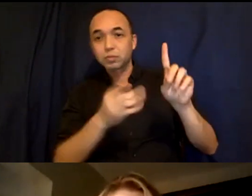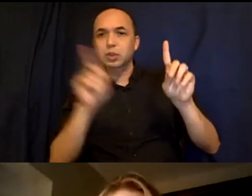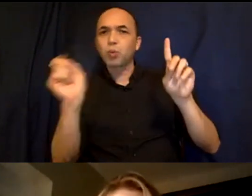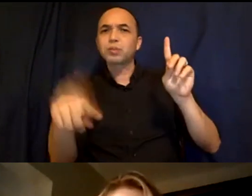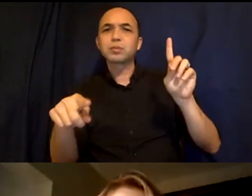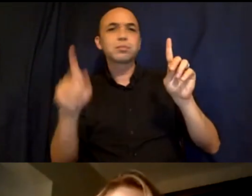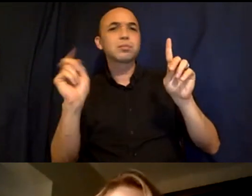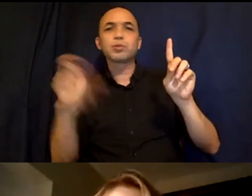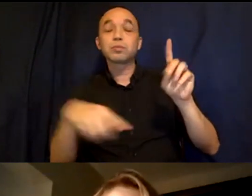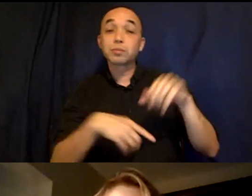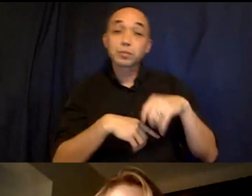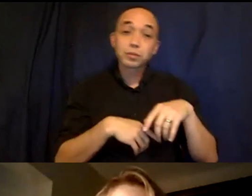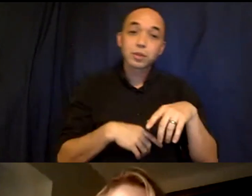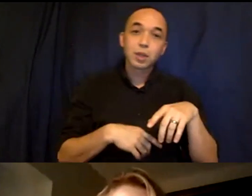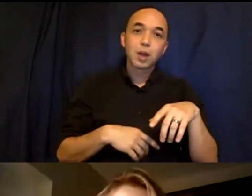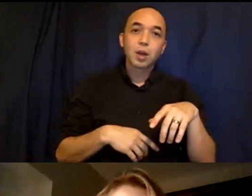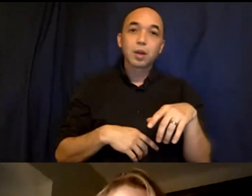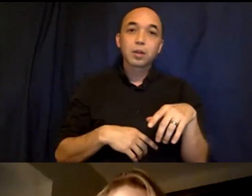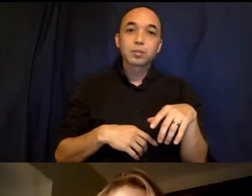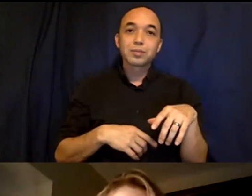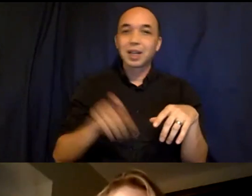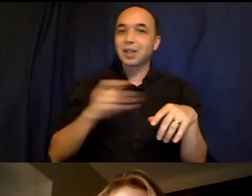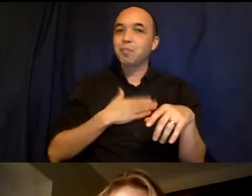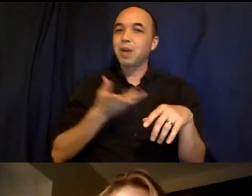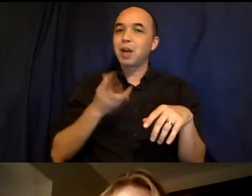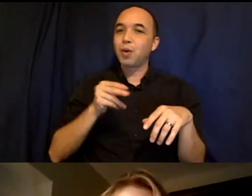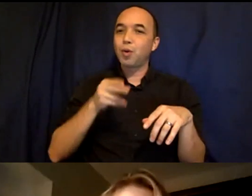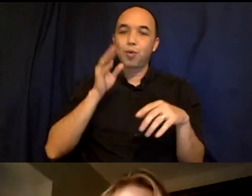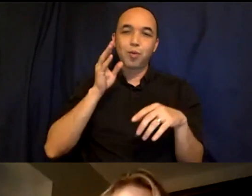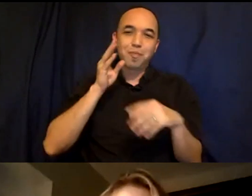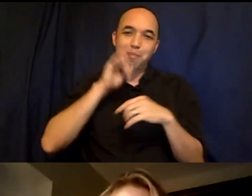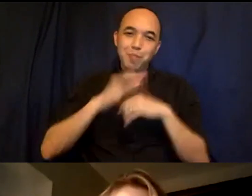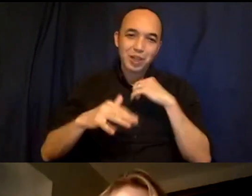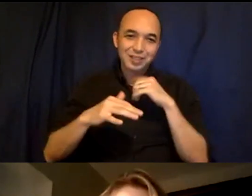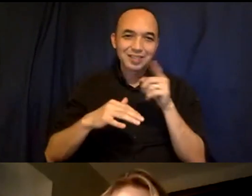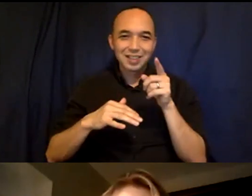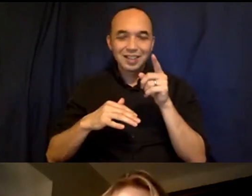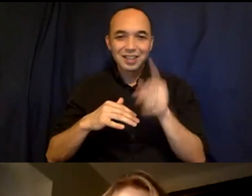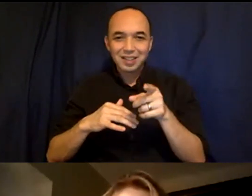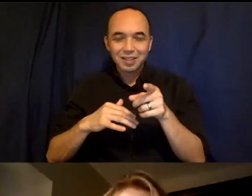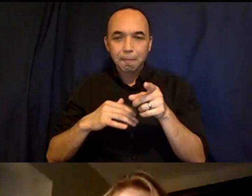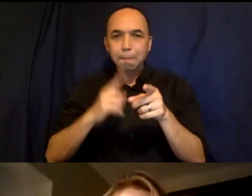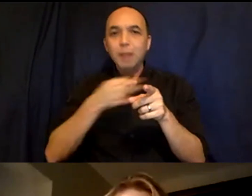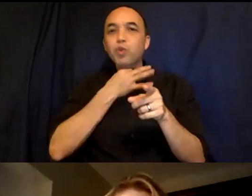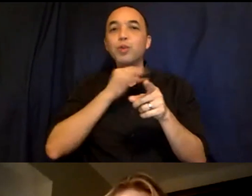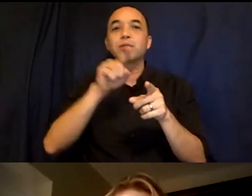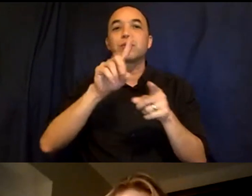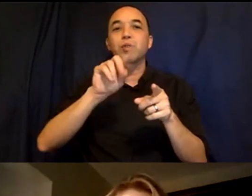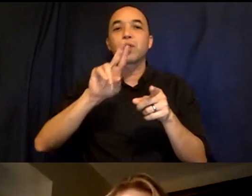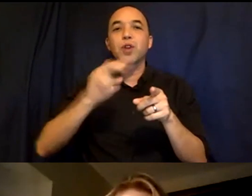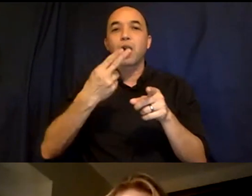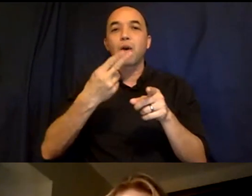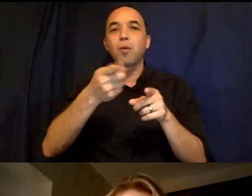discussing. First of all, I need some blood. I had a question just about the pastry dough that you're using. What kind